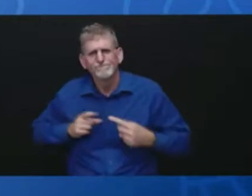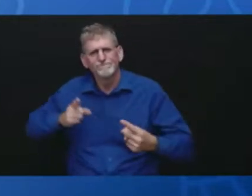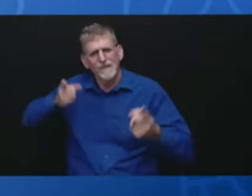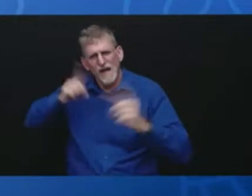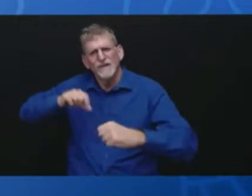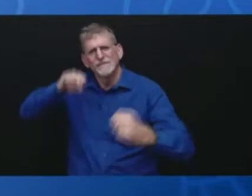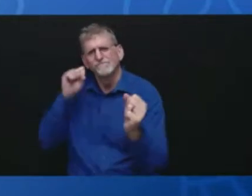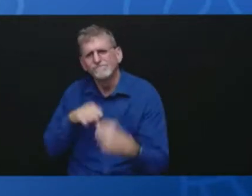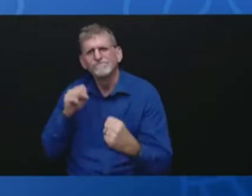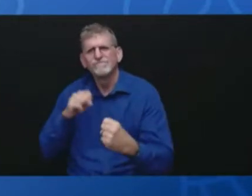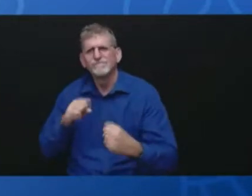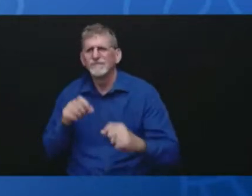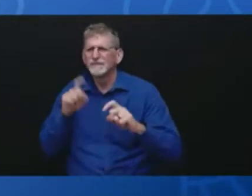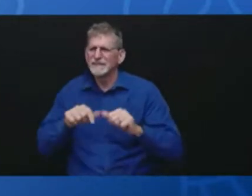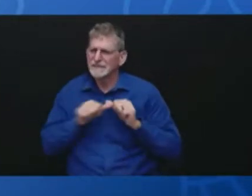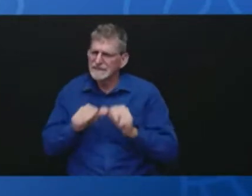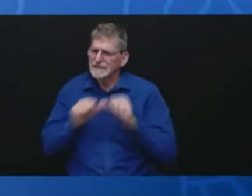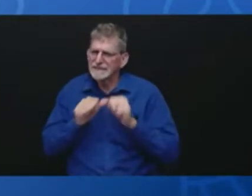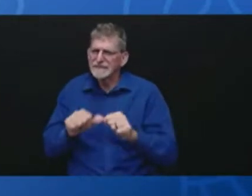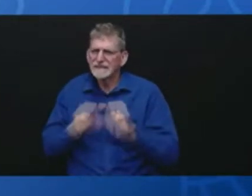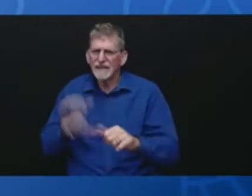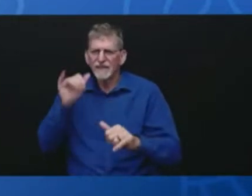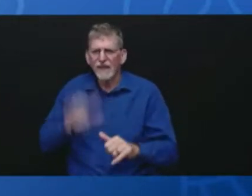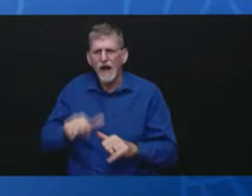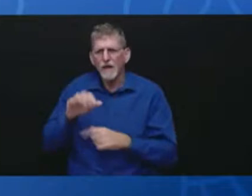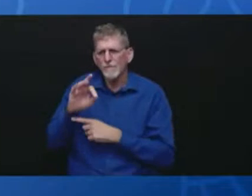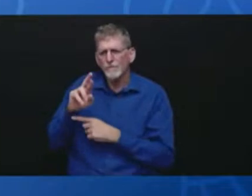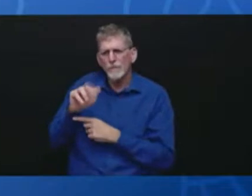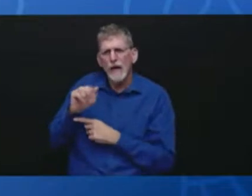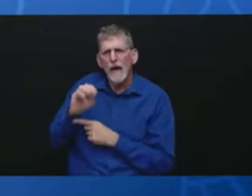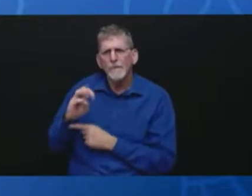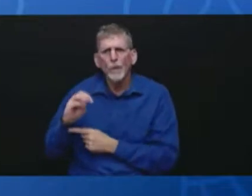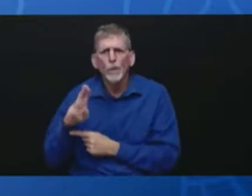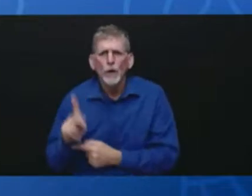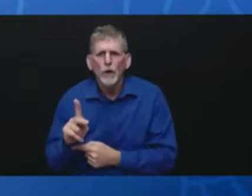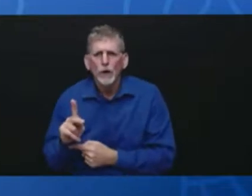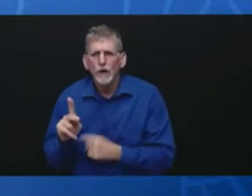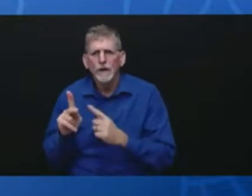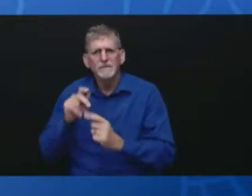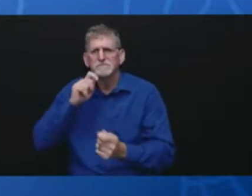a framework that doesn't change, doesn't morph, where there's not